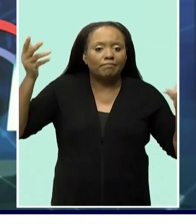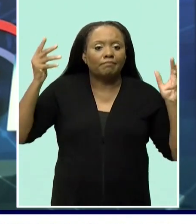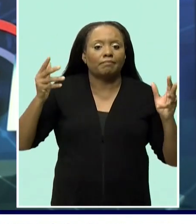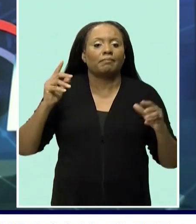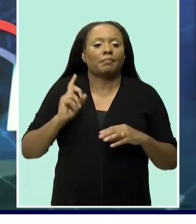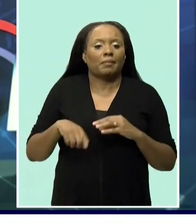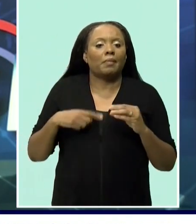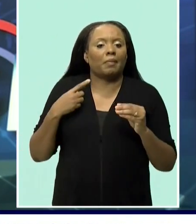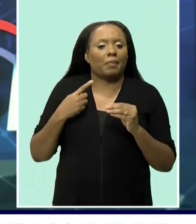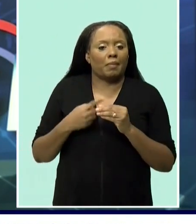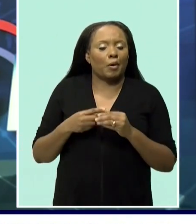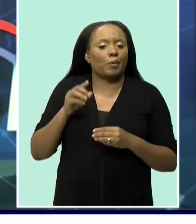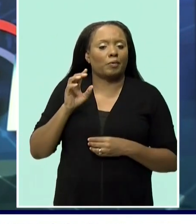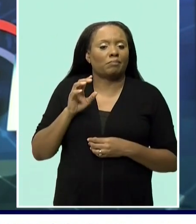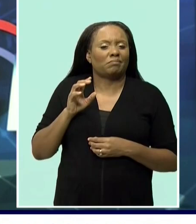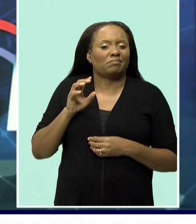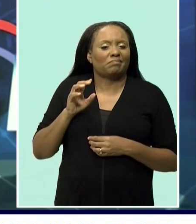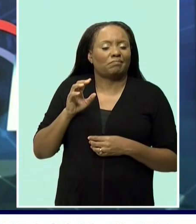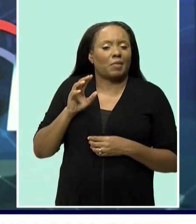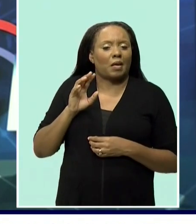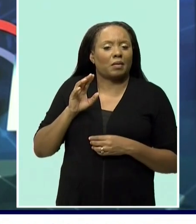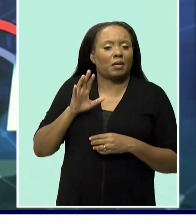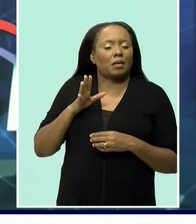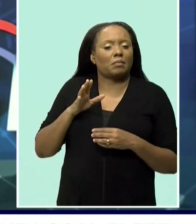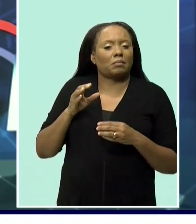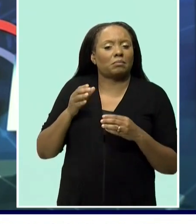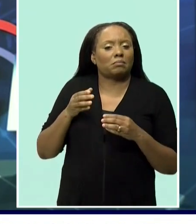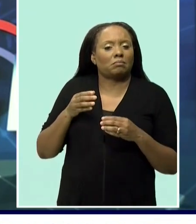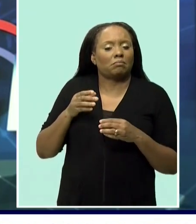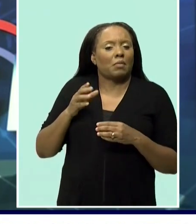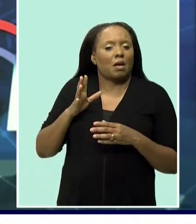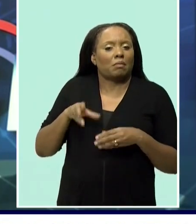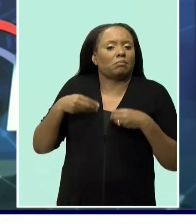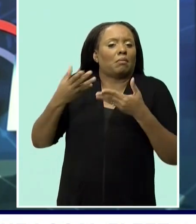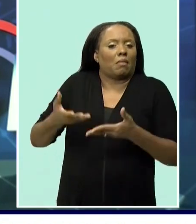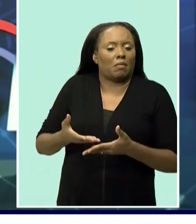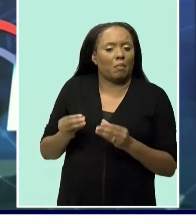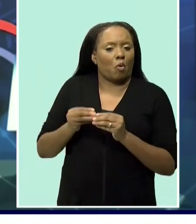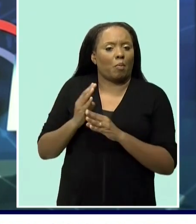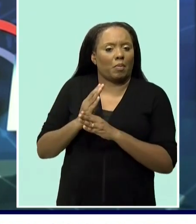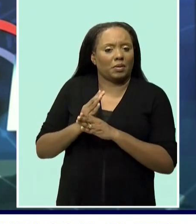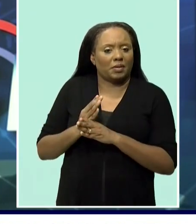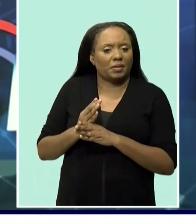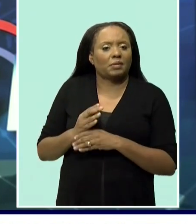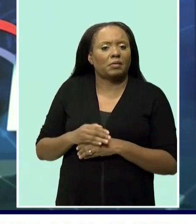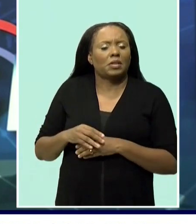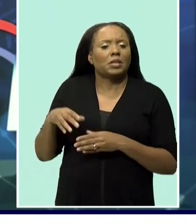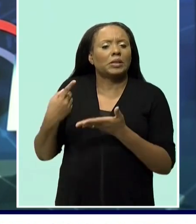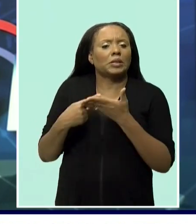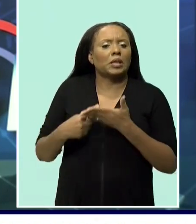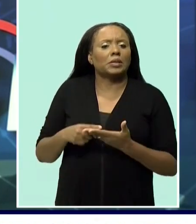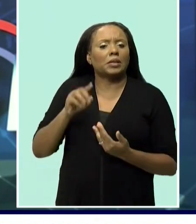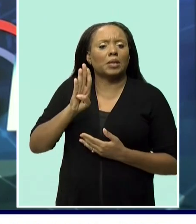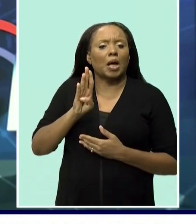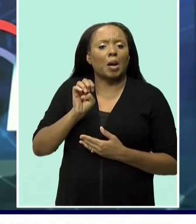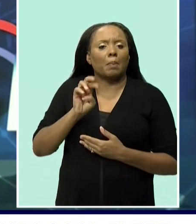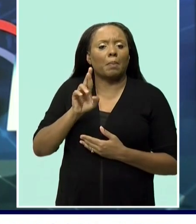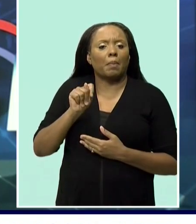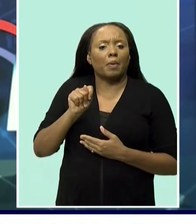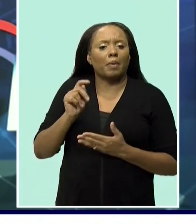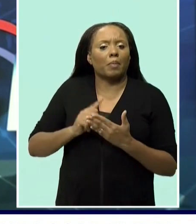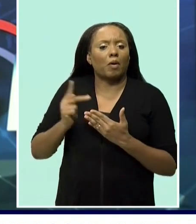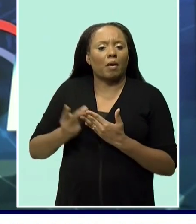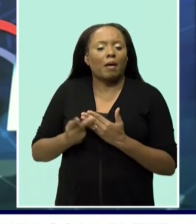a resolution on the Barbados Economic Recovery and Transformation Plan 2022. Discussions are ongoing with the Ministry of Energy in this